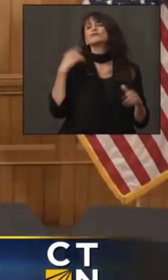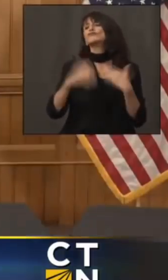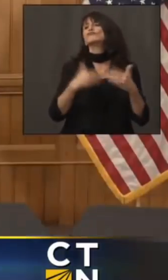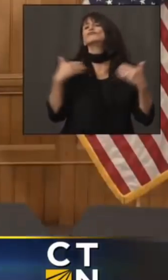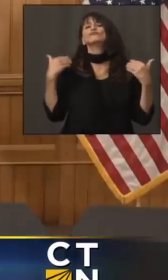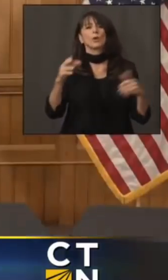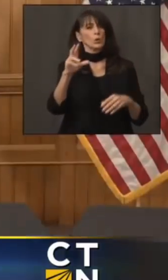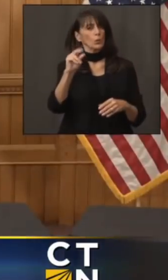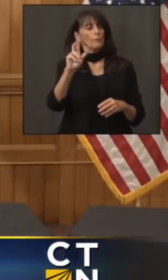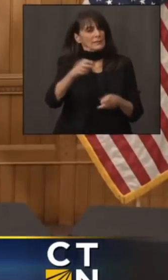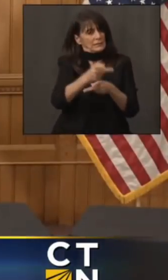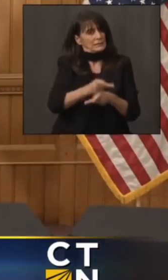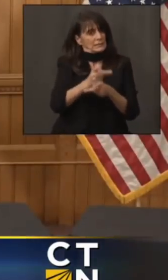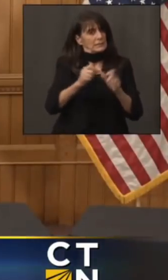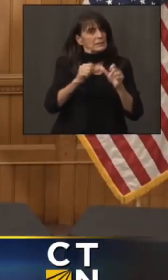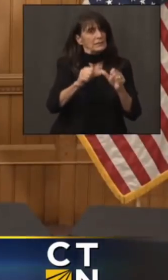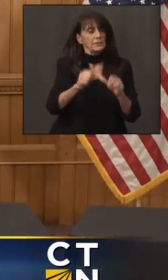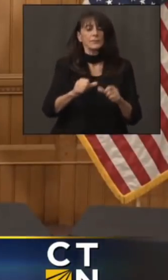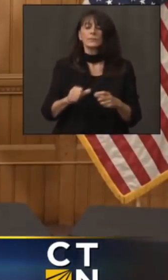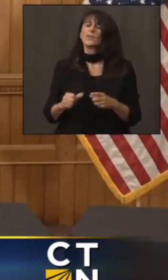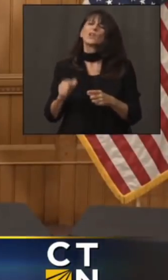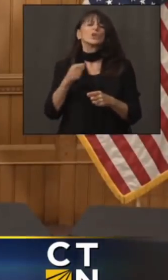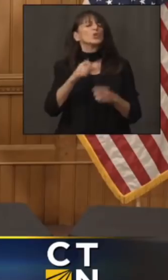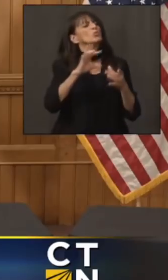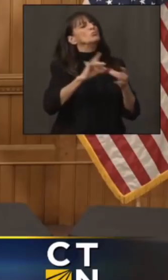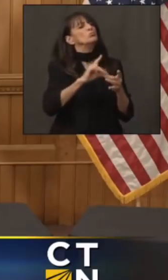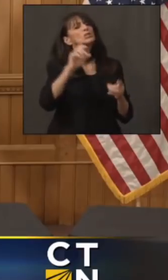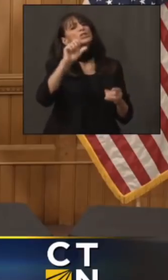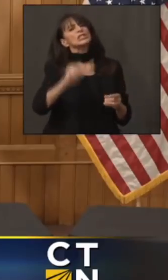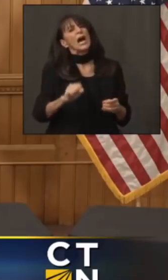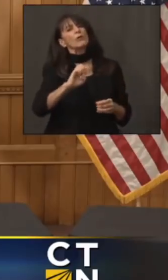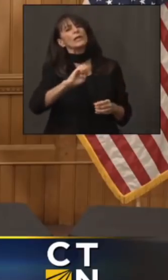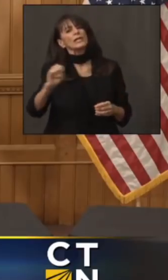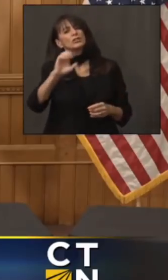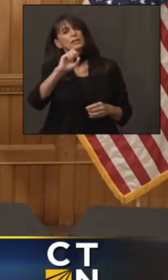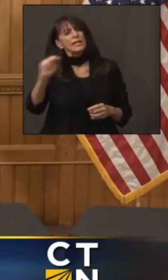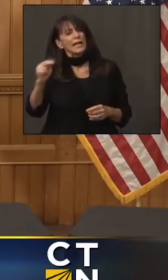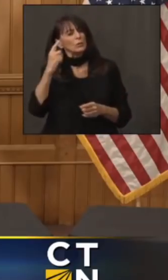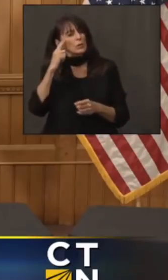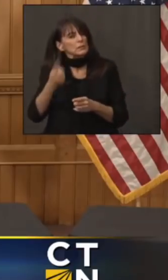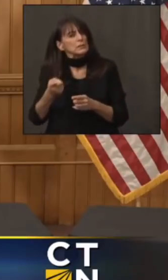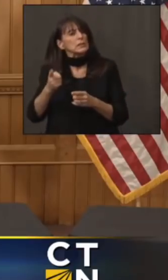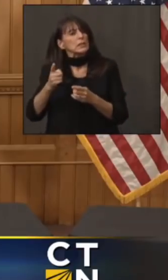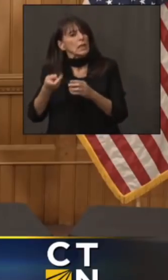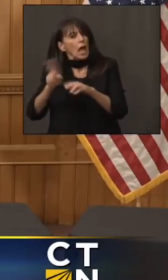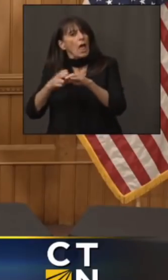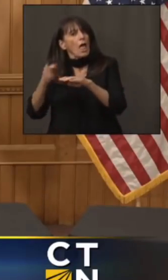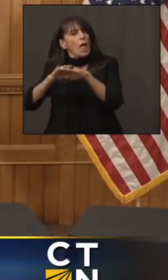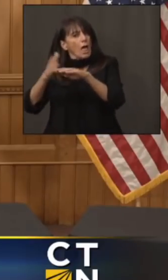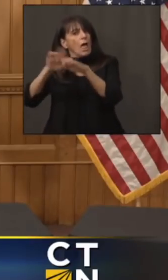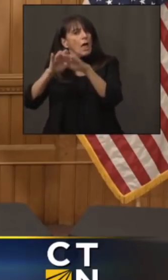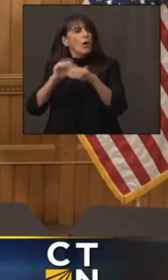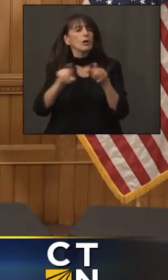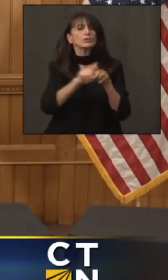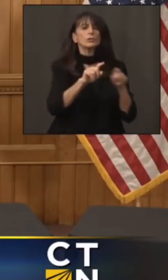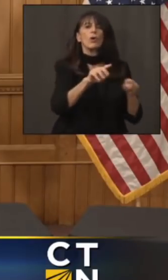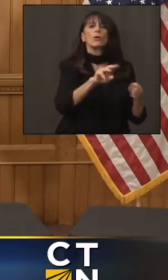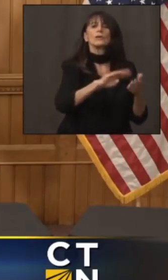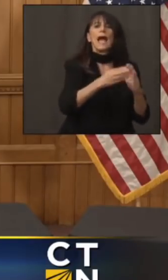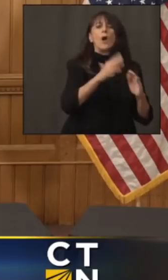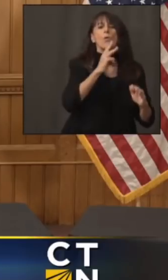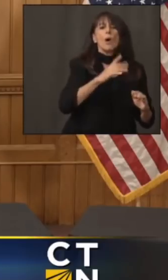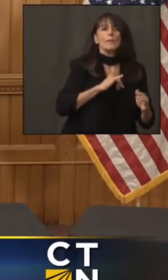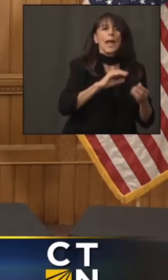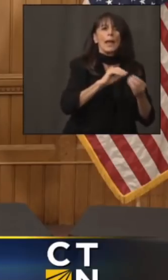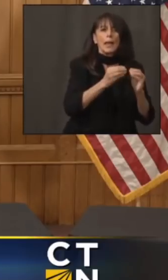I know you're talking a little bit about southeastern Connecticut with Norwich. We've seen upticks there and also in Waterbury. Has there been any